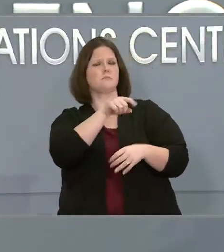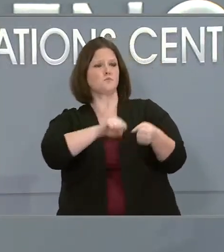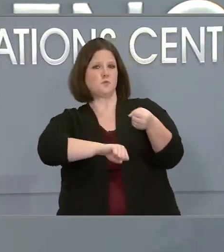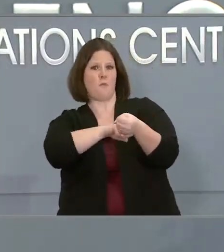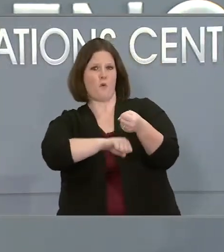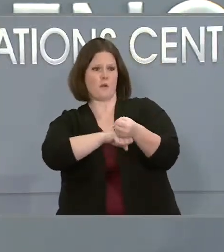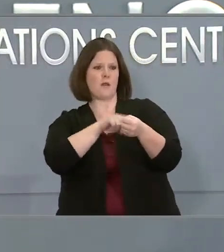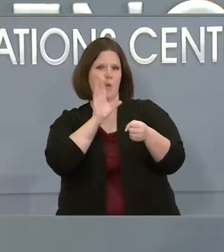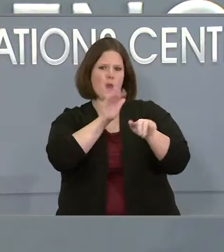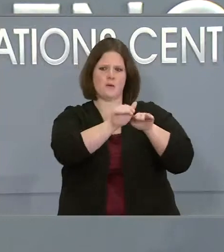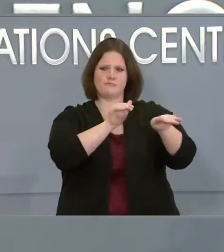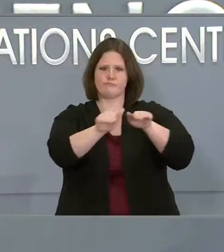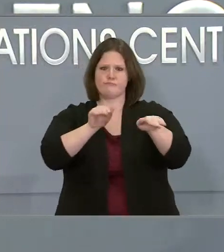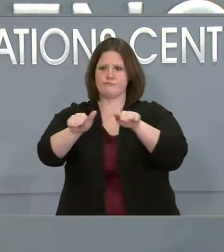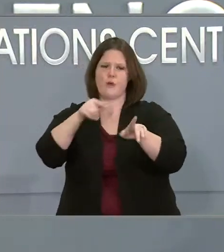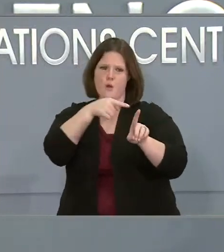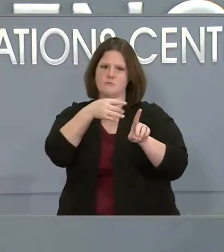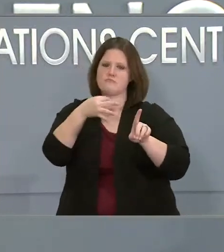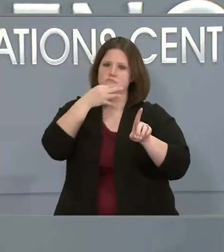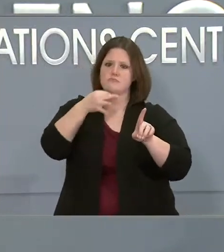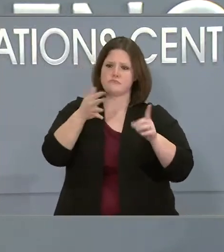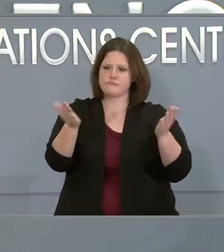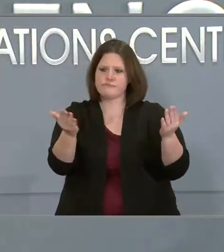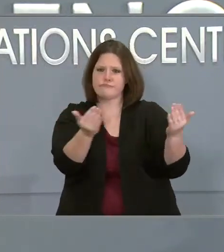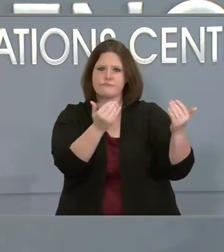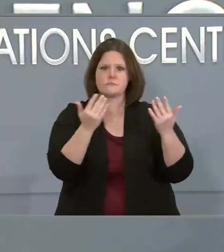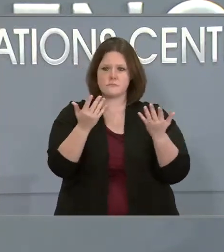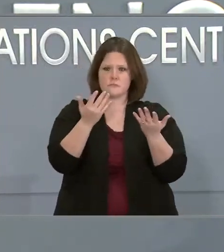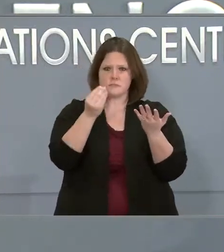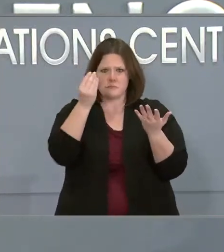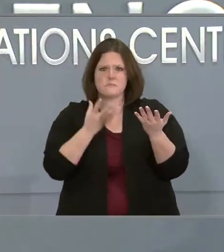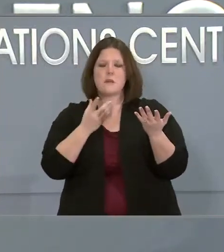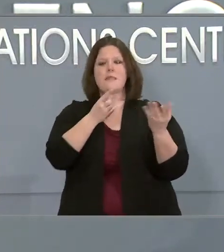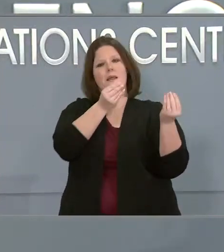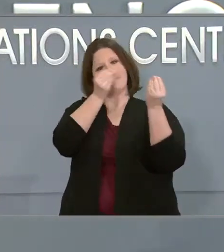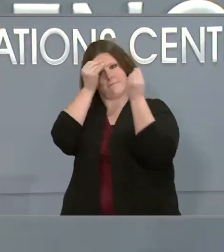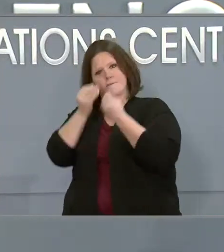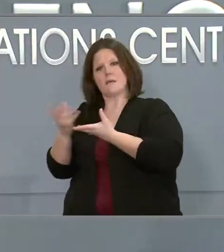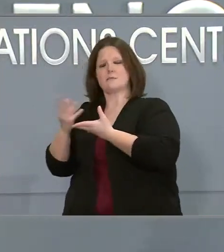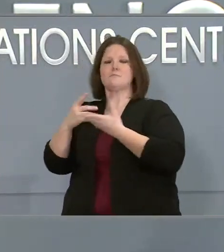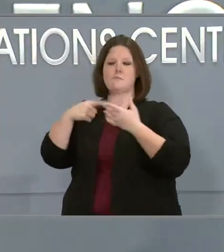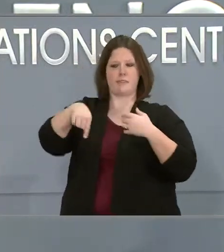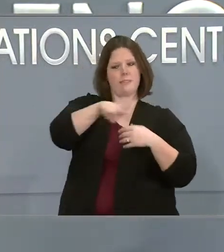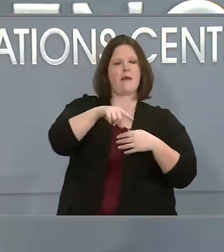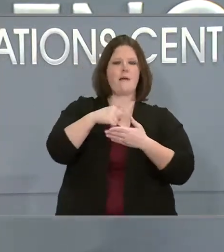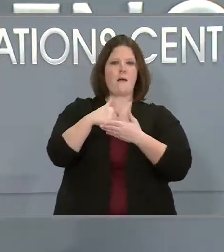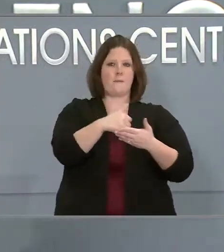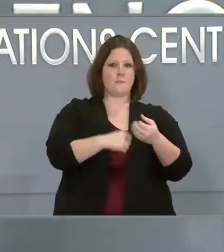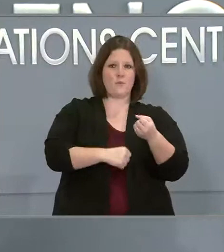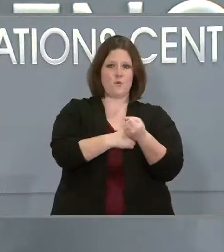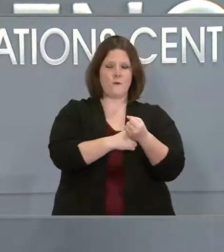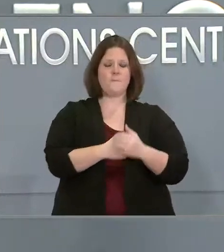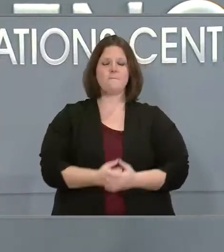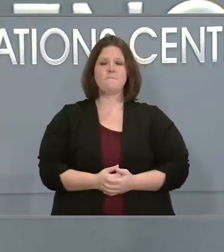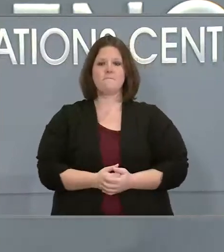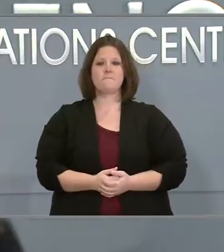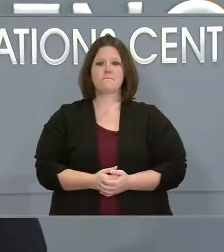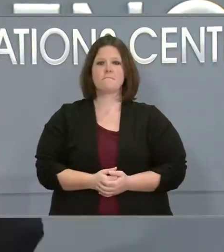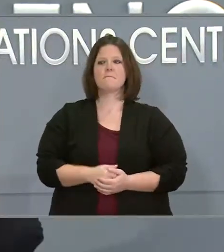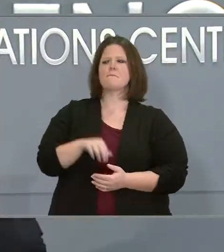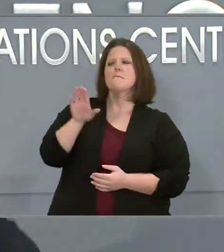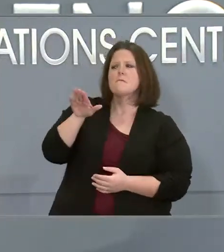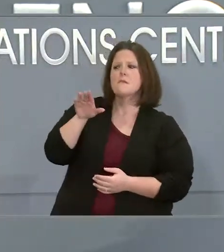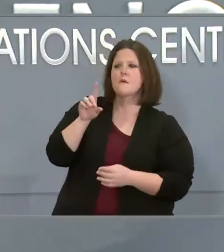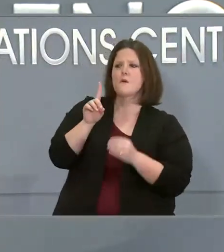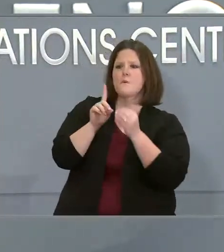public health experts at our department that are fantastic and have been advising me throughout this as well. Thank you. Dr. Cohen, while you're still at the